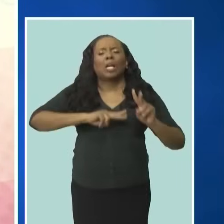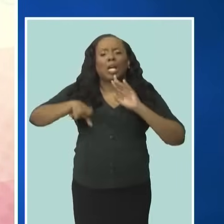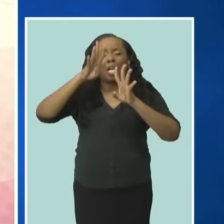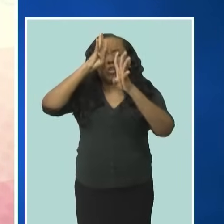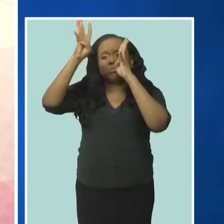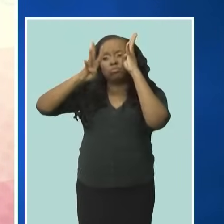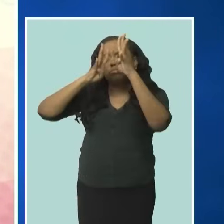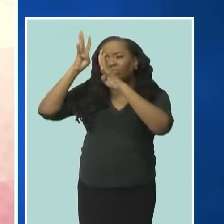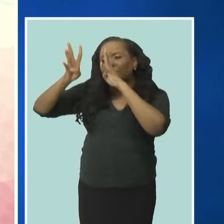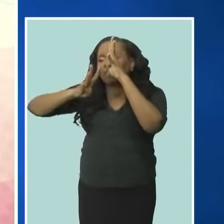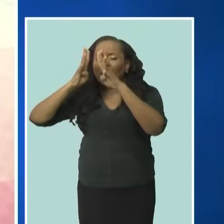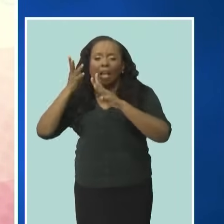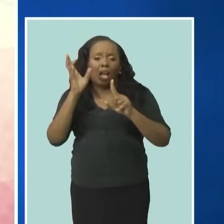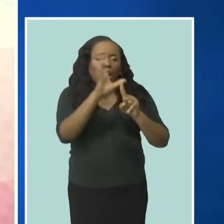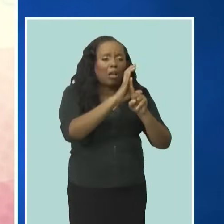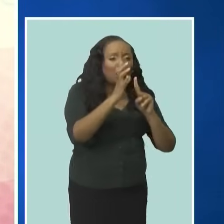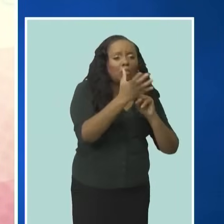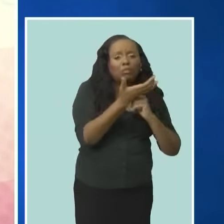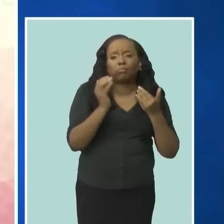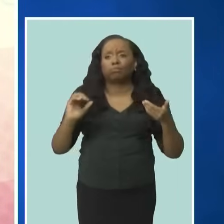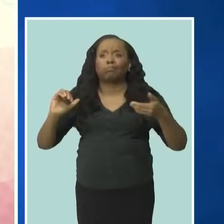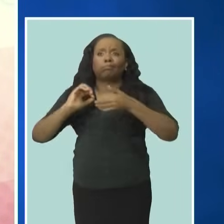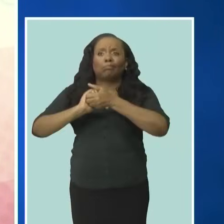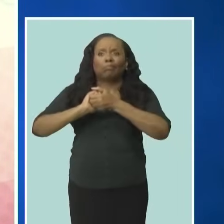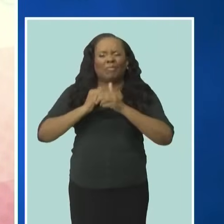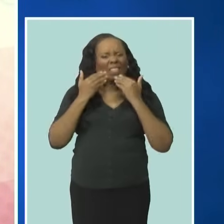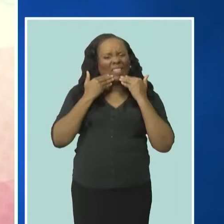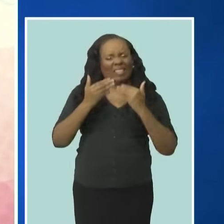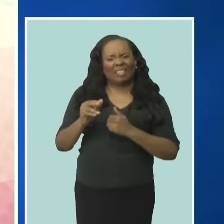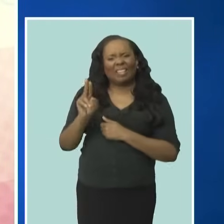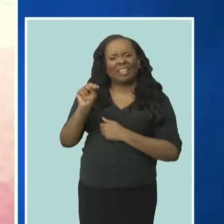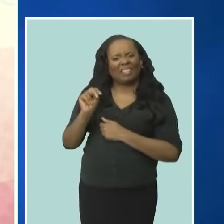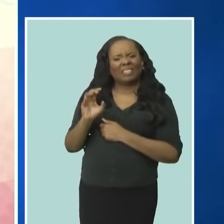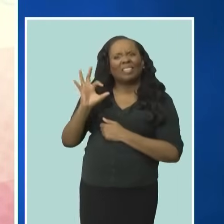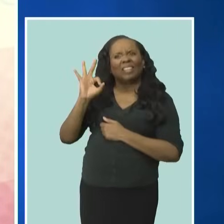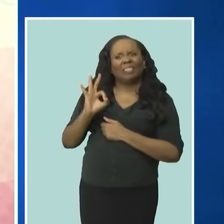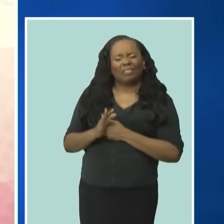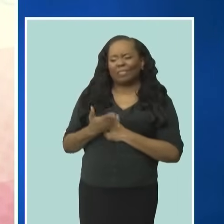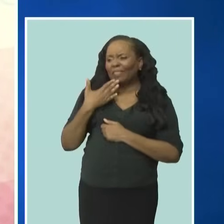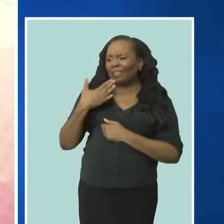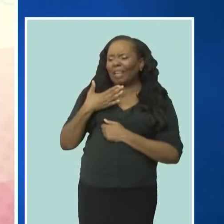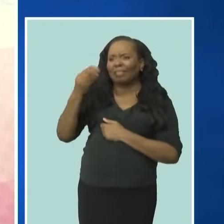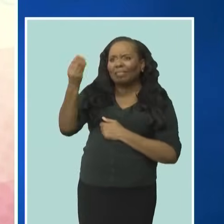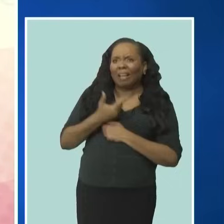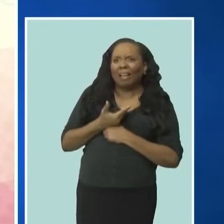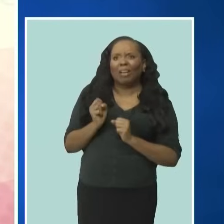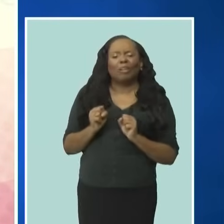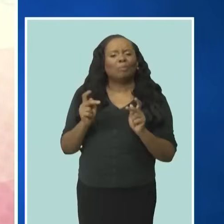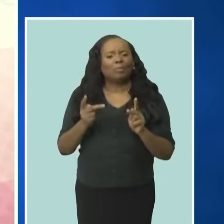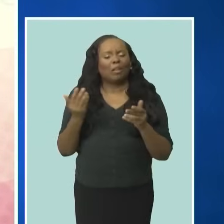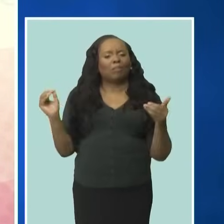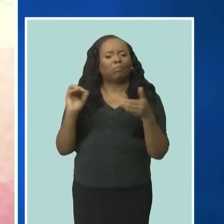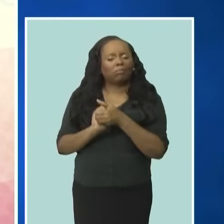creativity and culture comes together here. We thank the National Cultural Foundation for the opportunity to